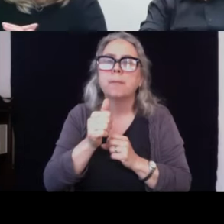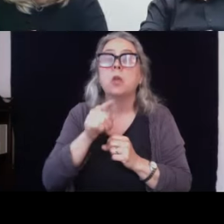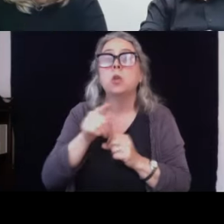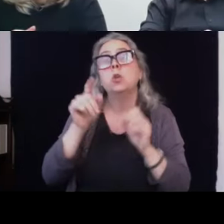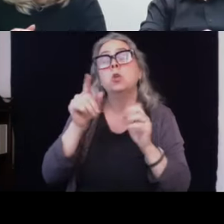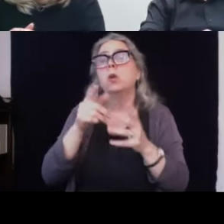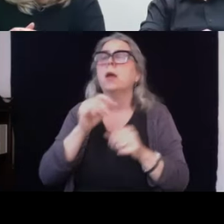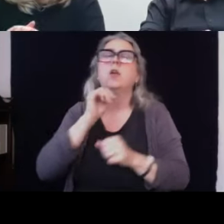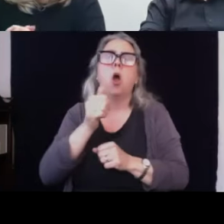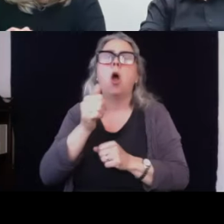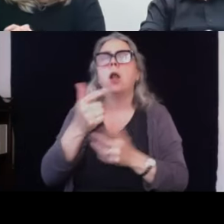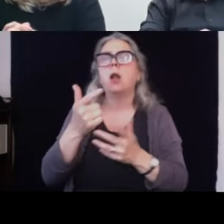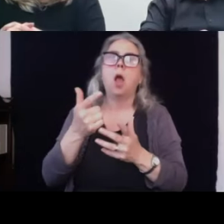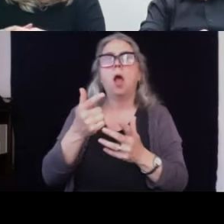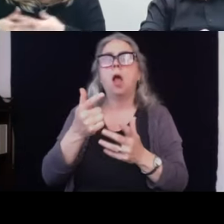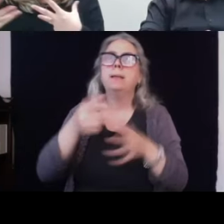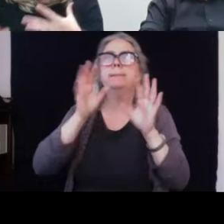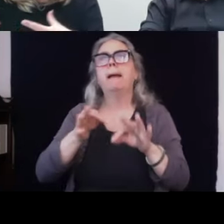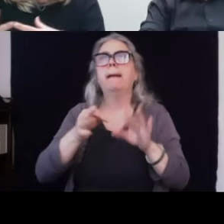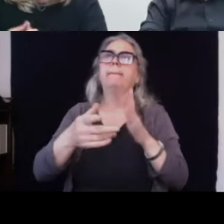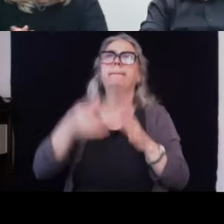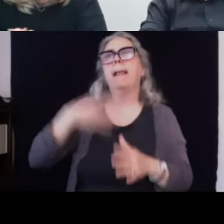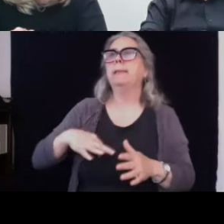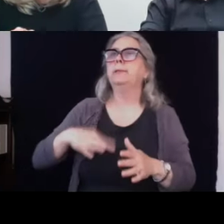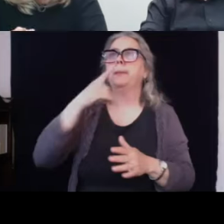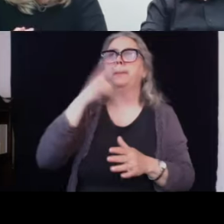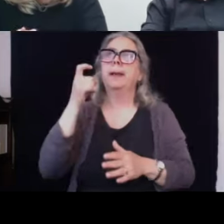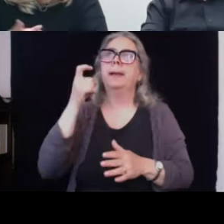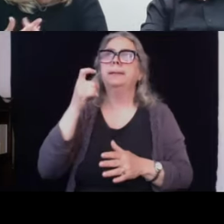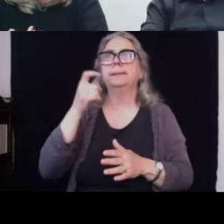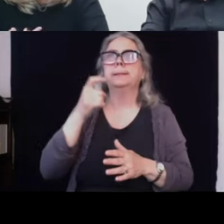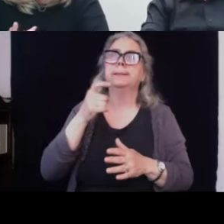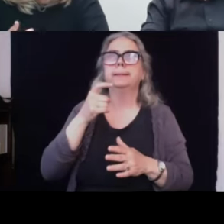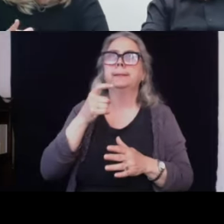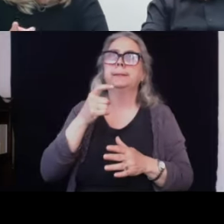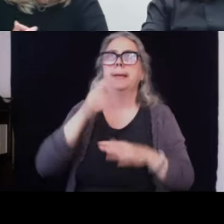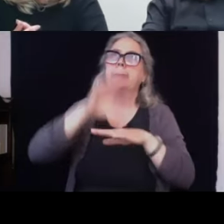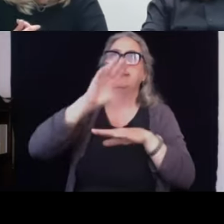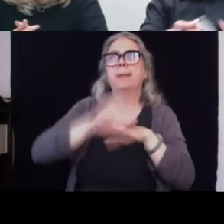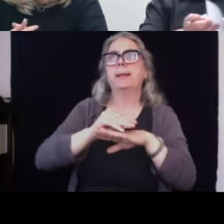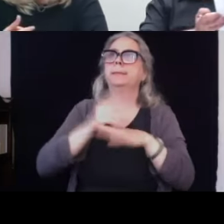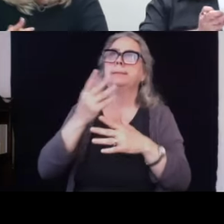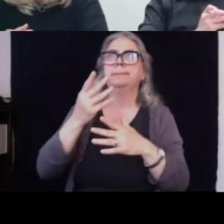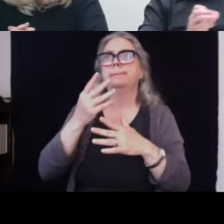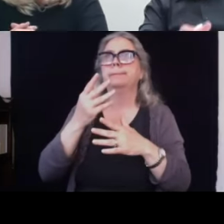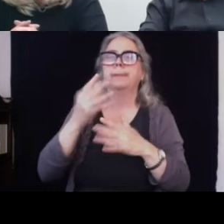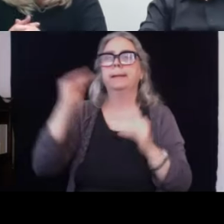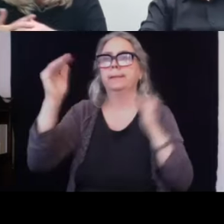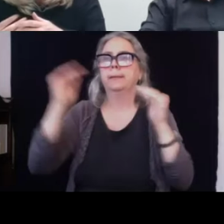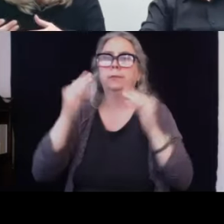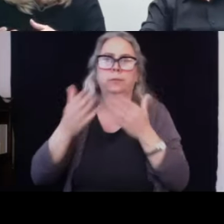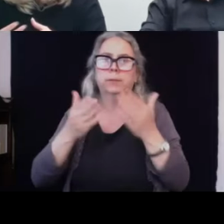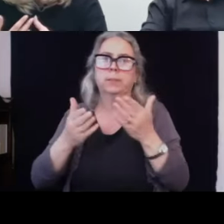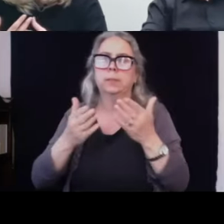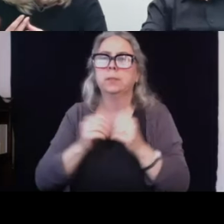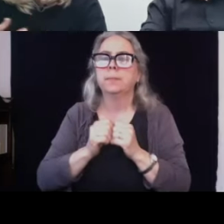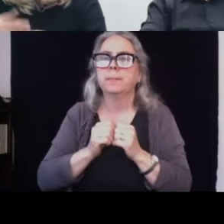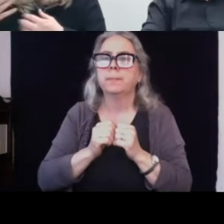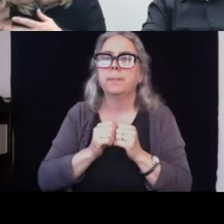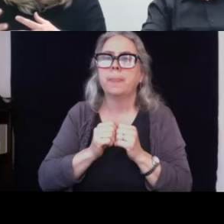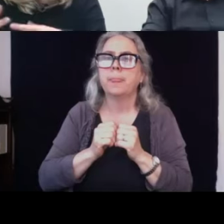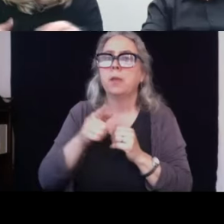you're not just found eligible because you were assigned a case manager in adult services. And